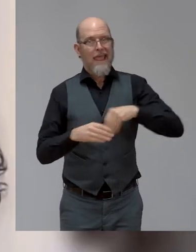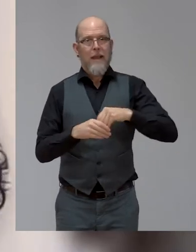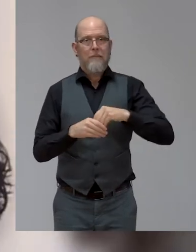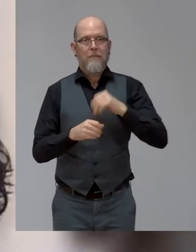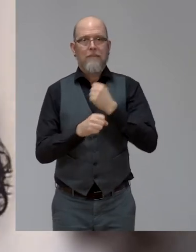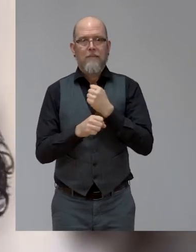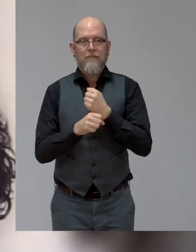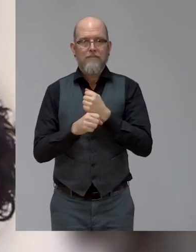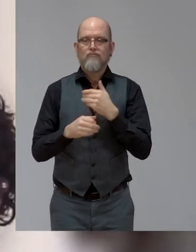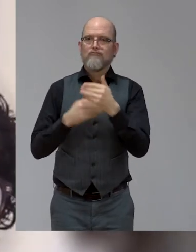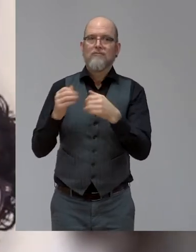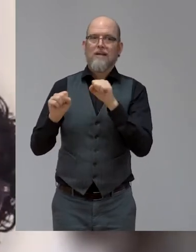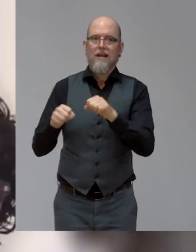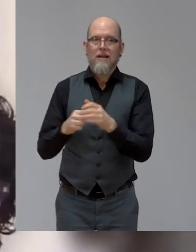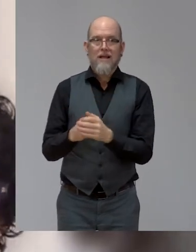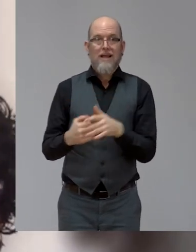brings us here today.